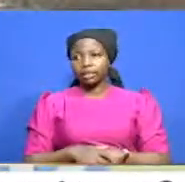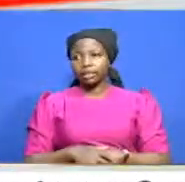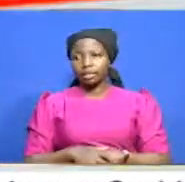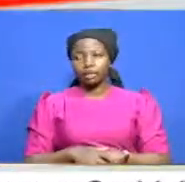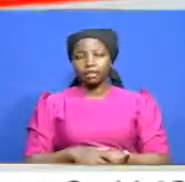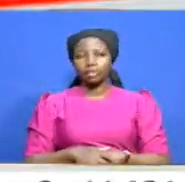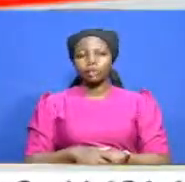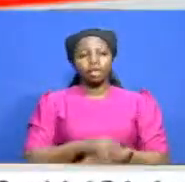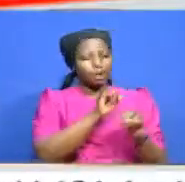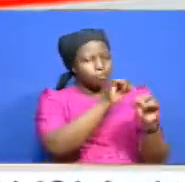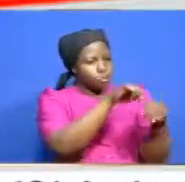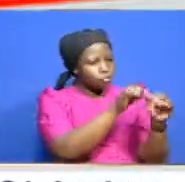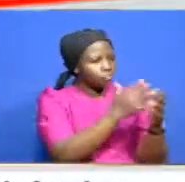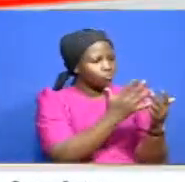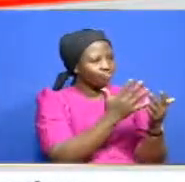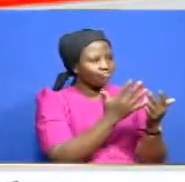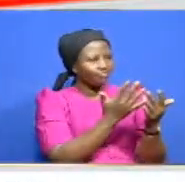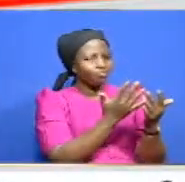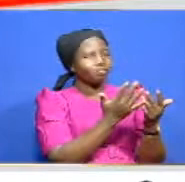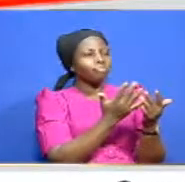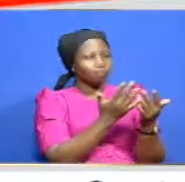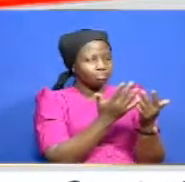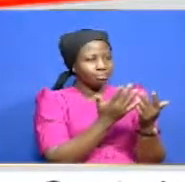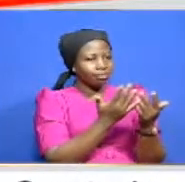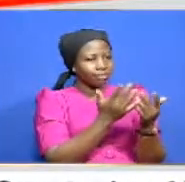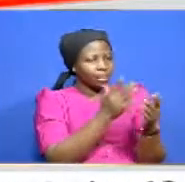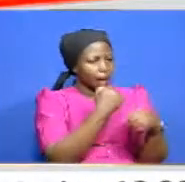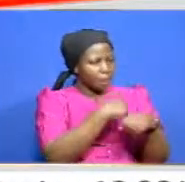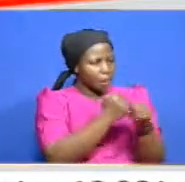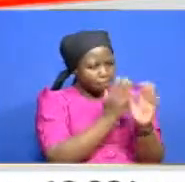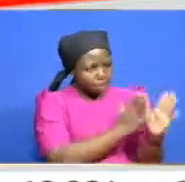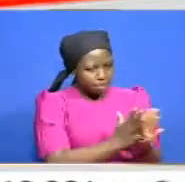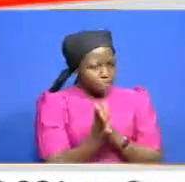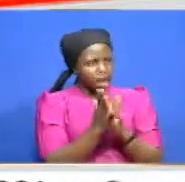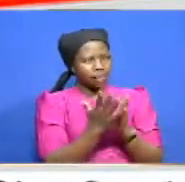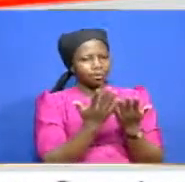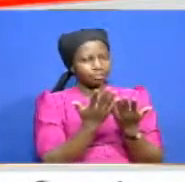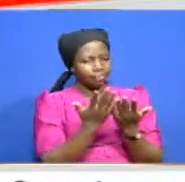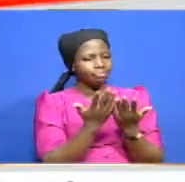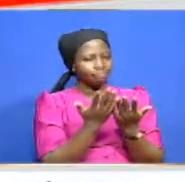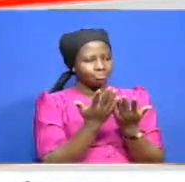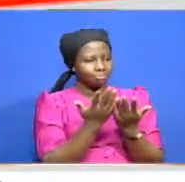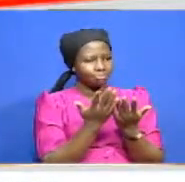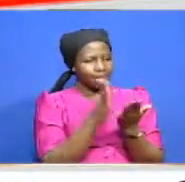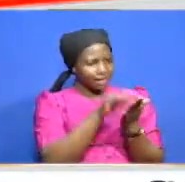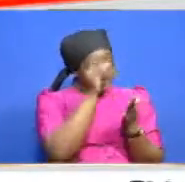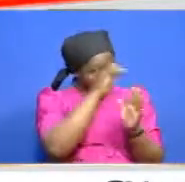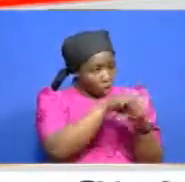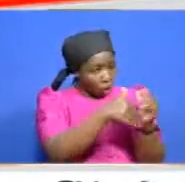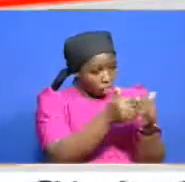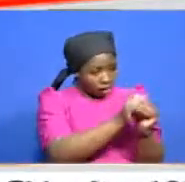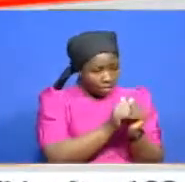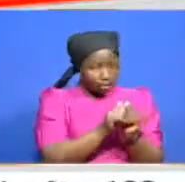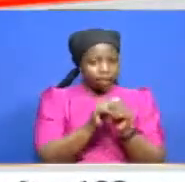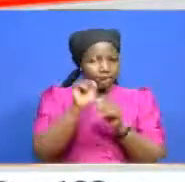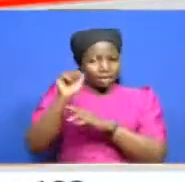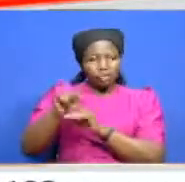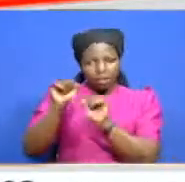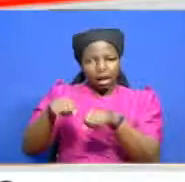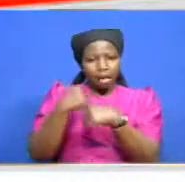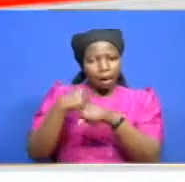arrangements, because when you look at our learning hours, in most schools learning ends at